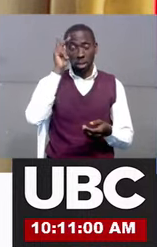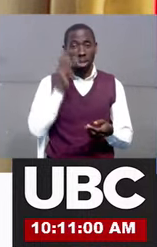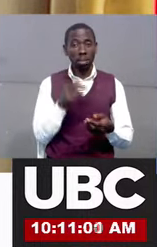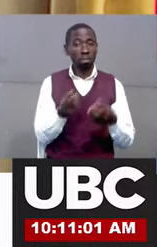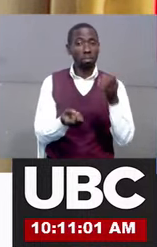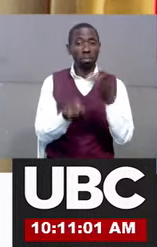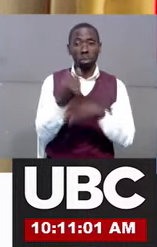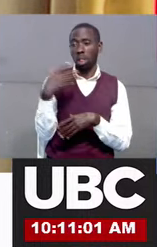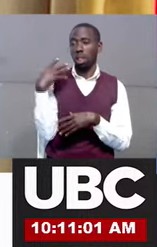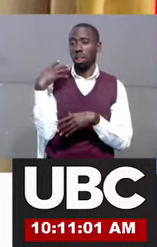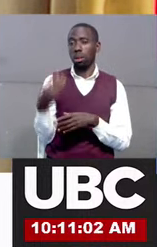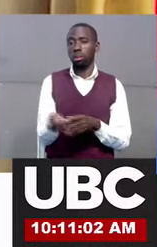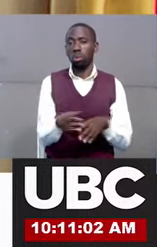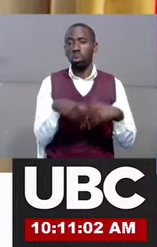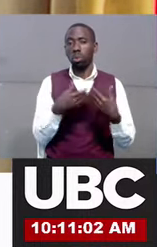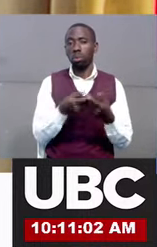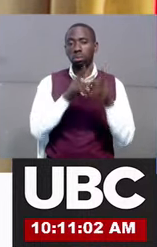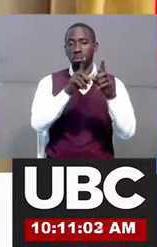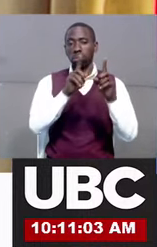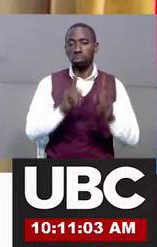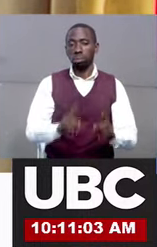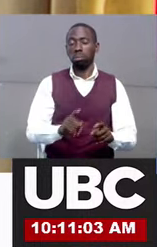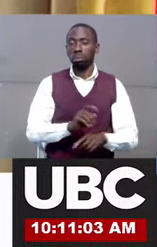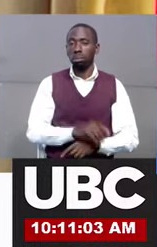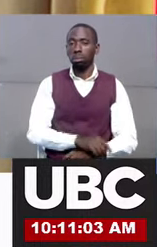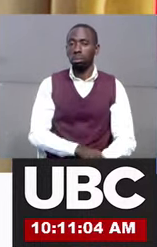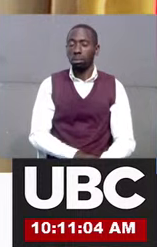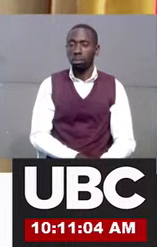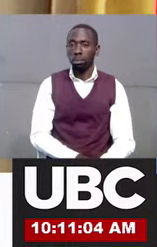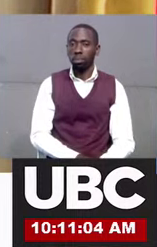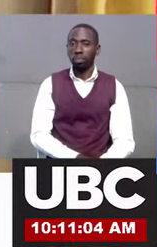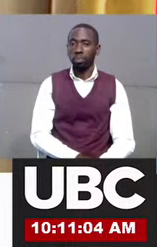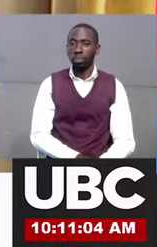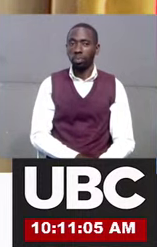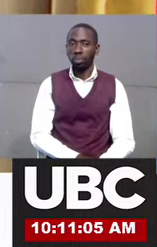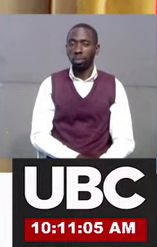come? Yes, Haj.